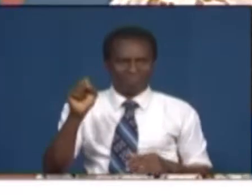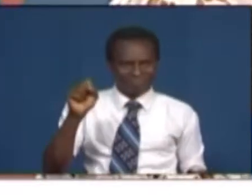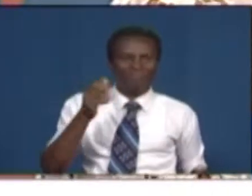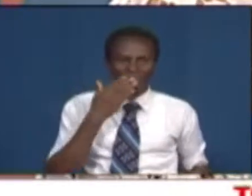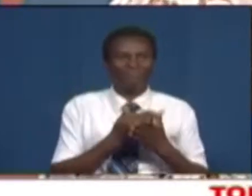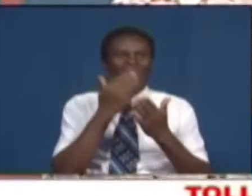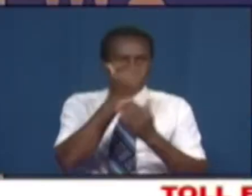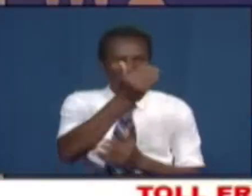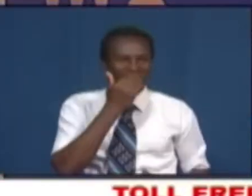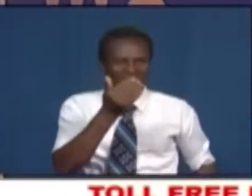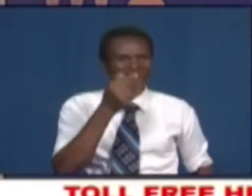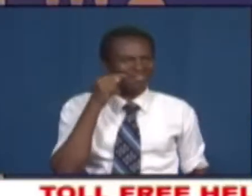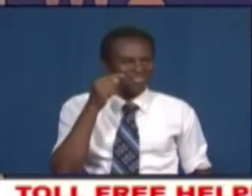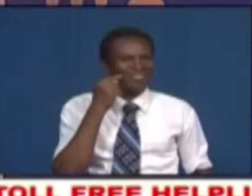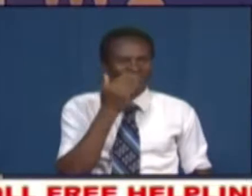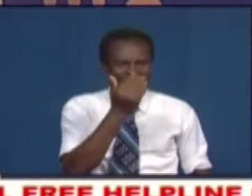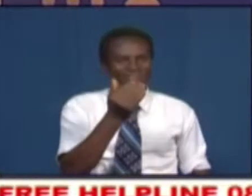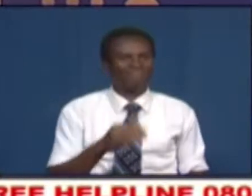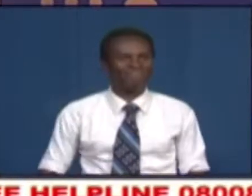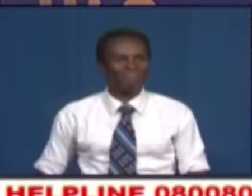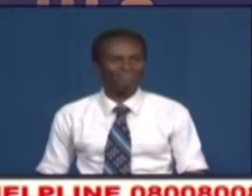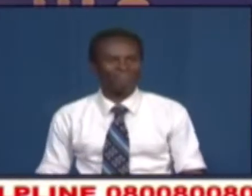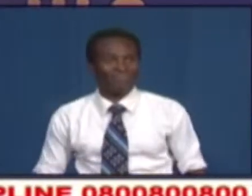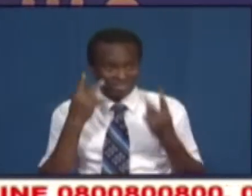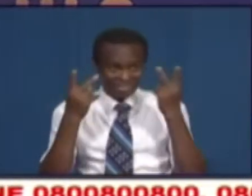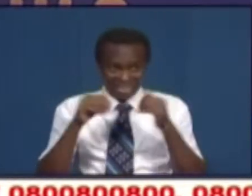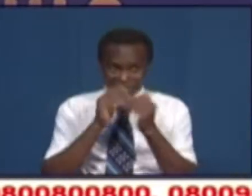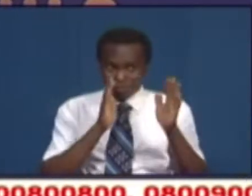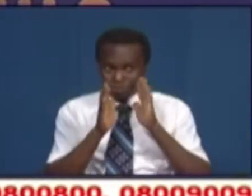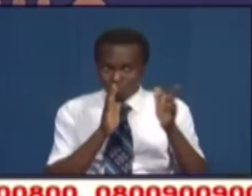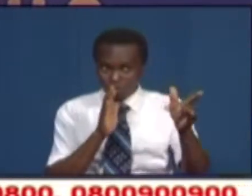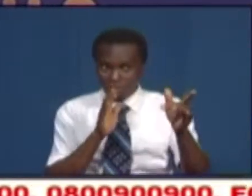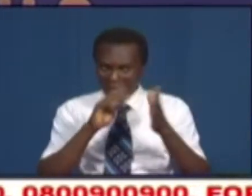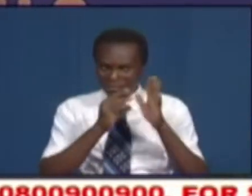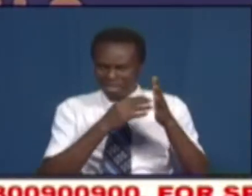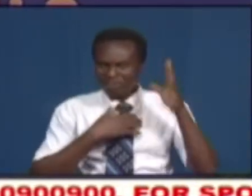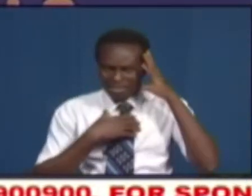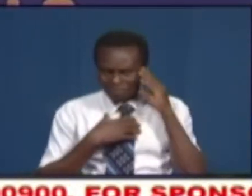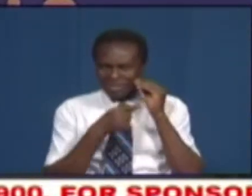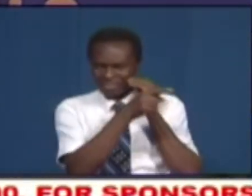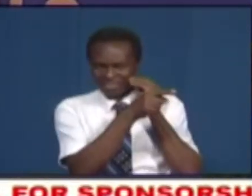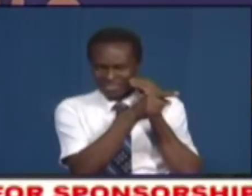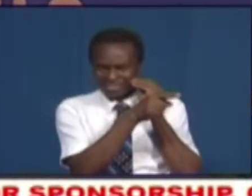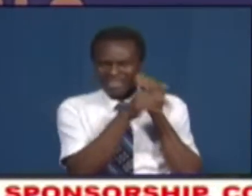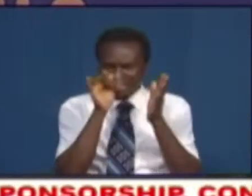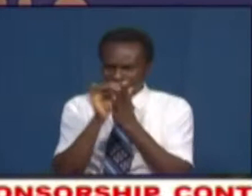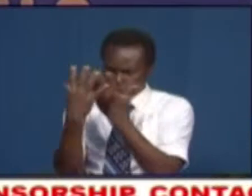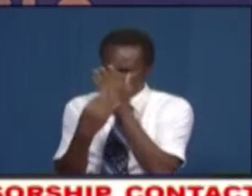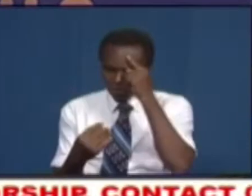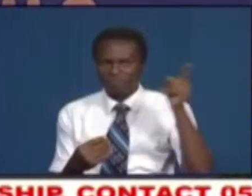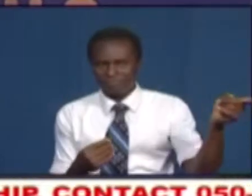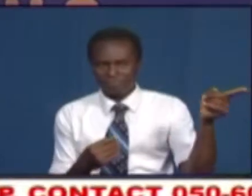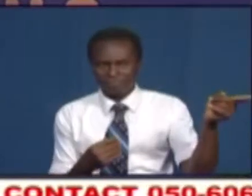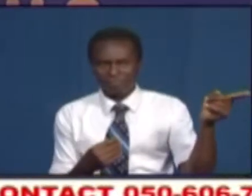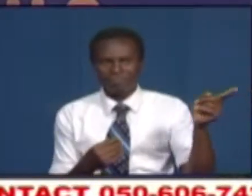thank you so much. And you could sense the passion with which she's speaking. It means that she understands, you know, the need for it, and understands